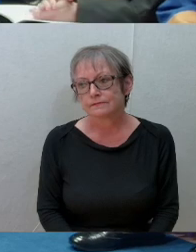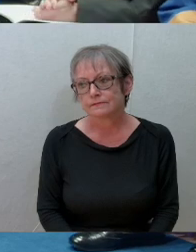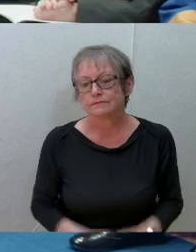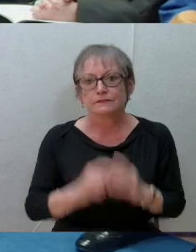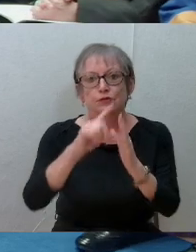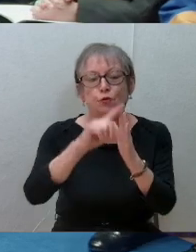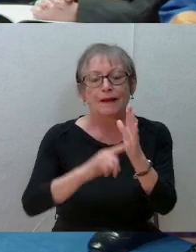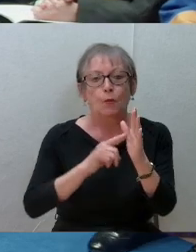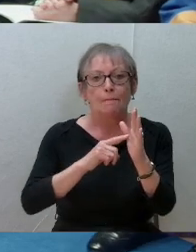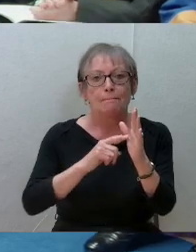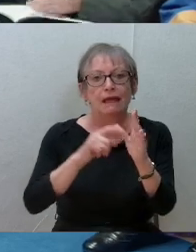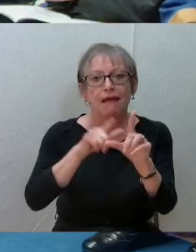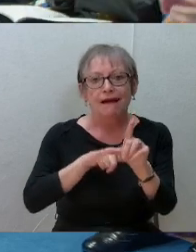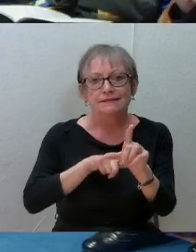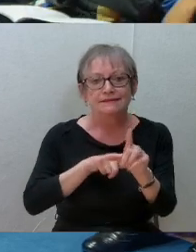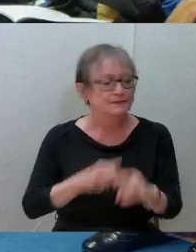Junwen Yang.